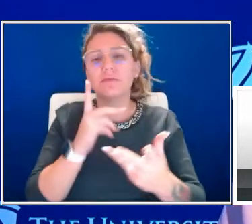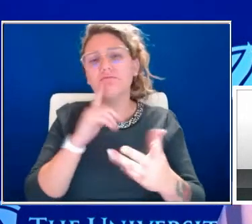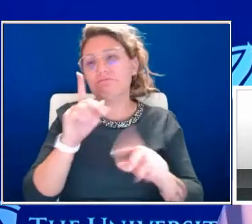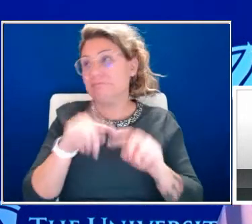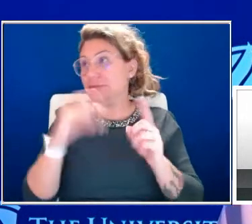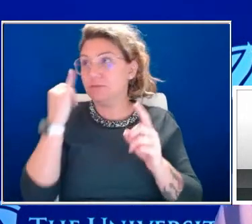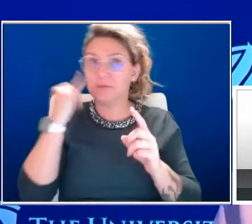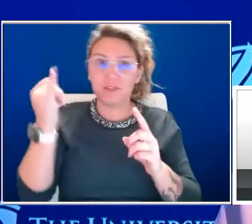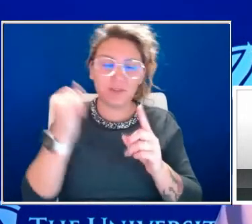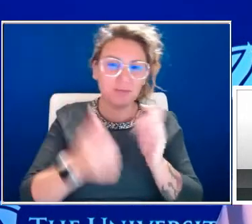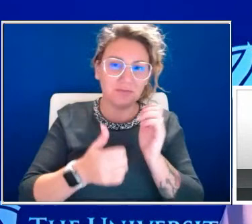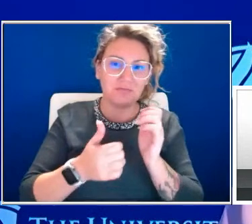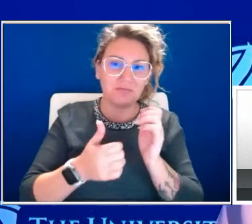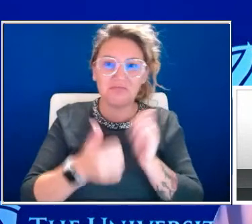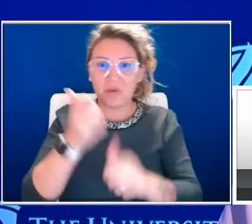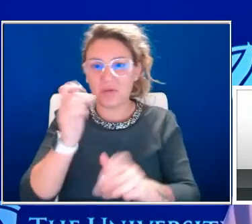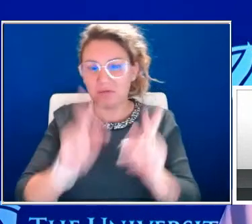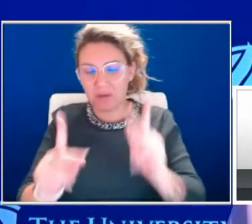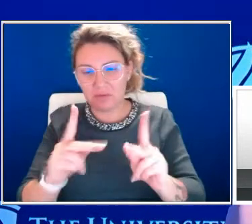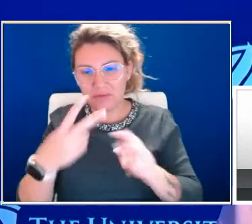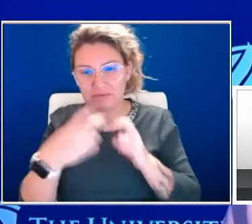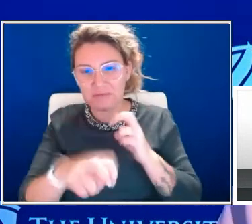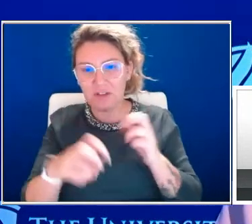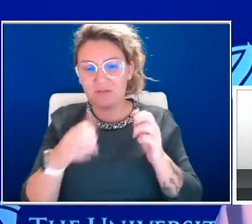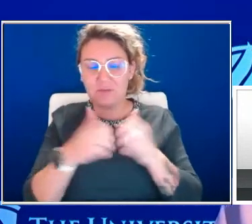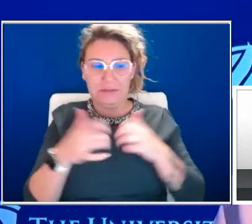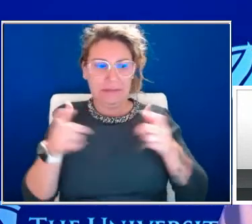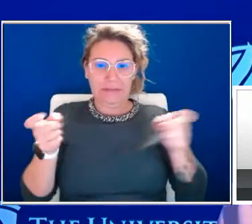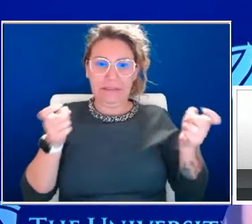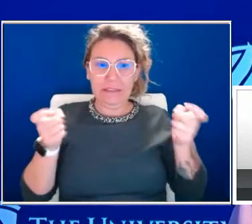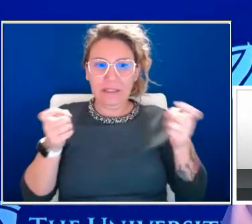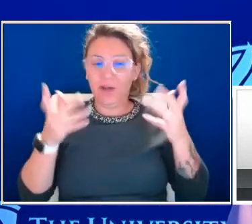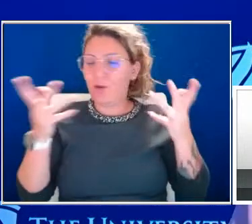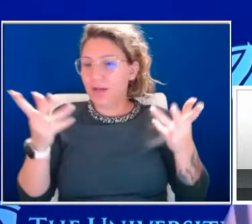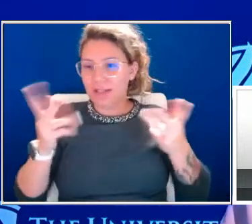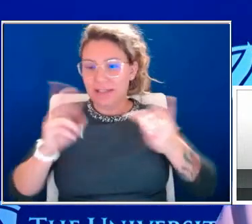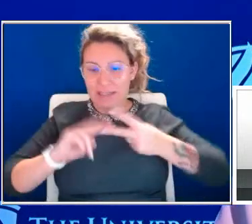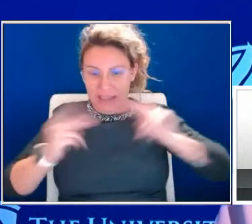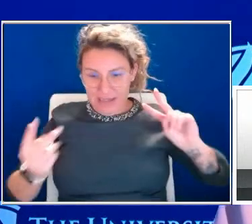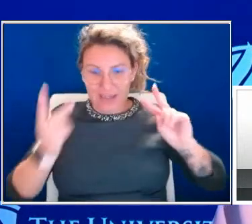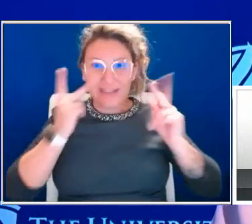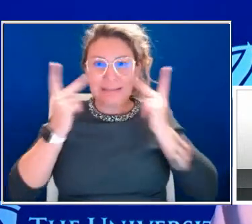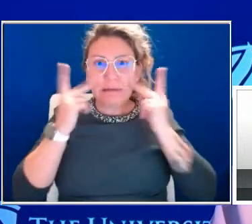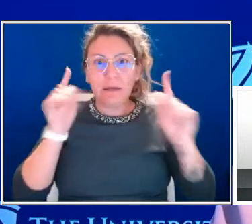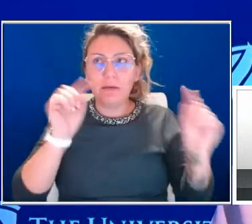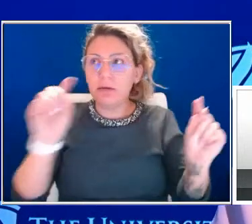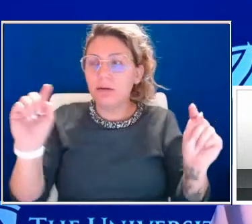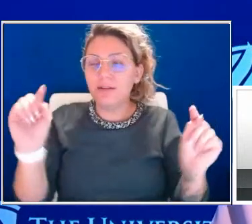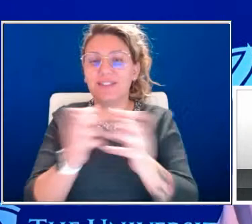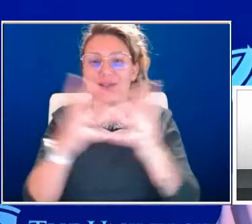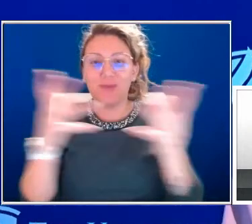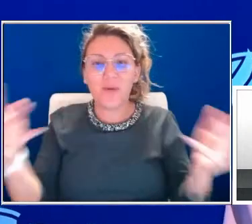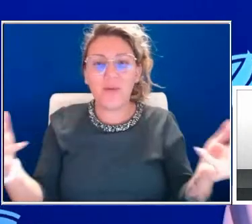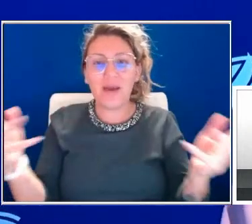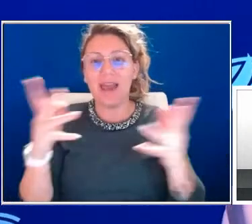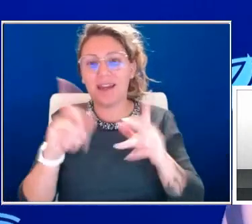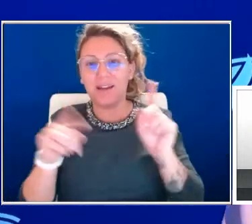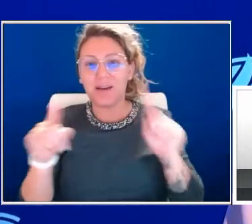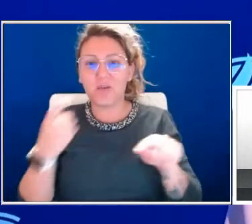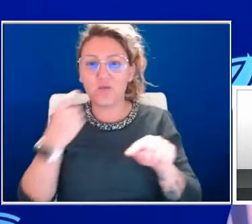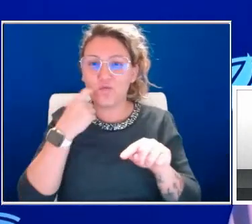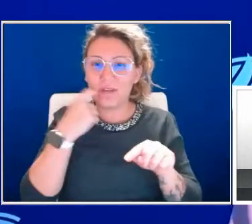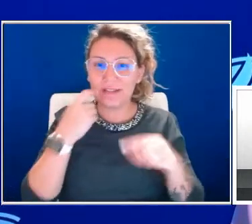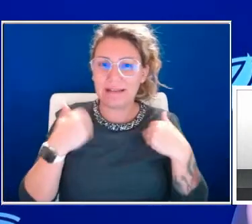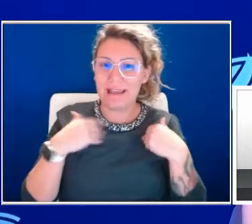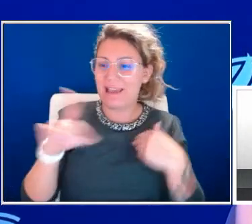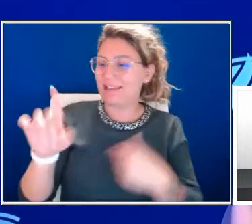most people to keep a handle on what the variants are, because now we are seeing so many. You know, most recently we had Delta and then